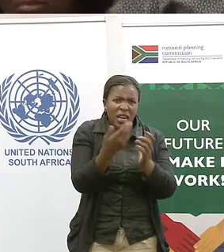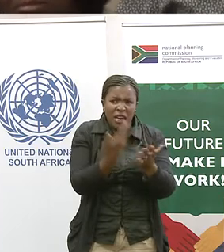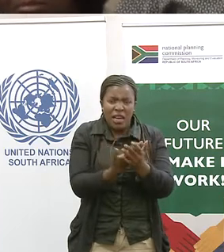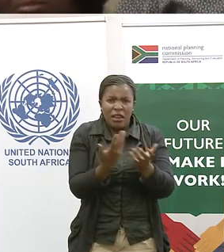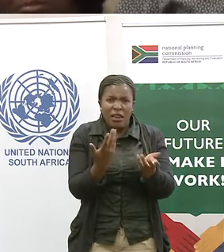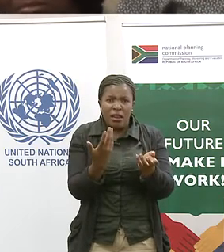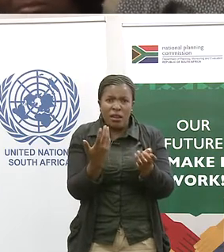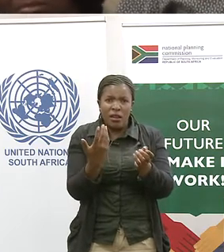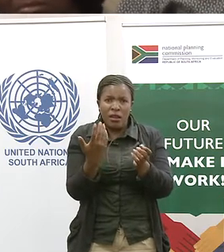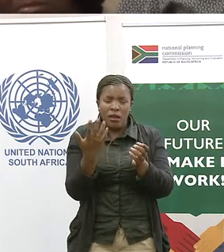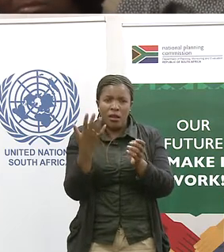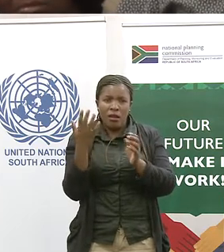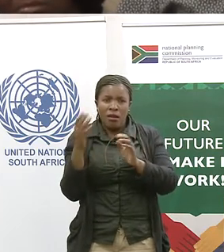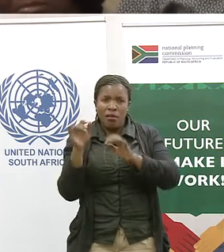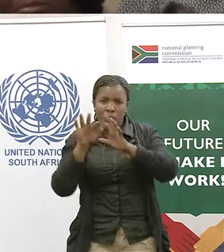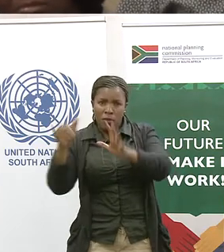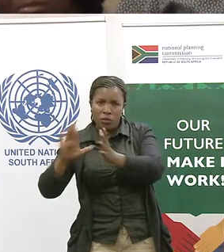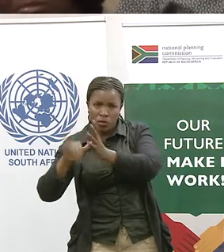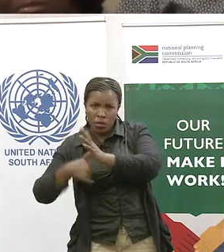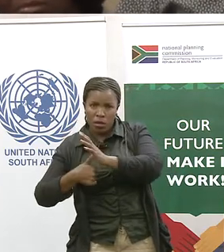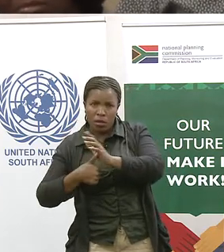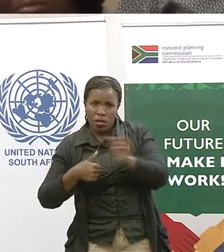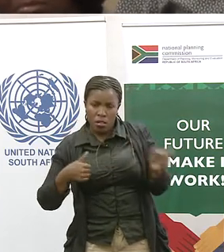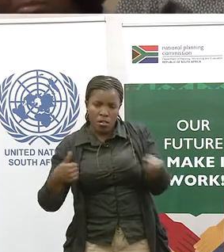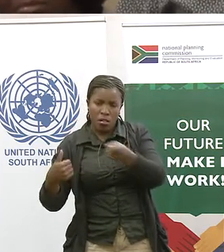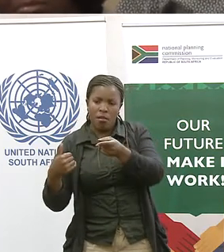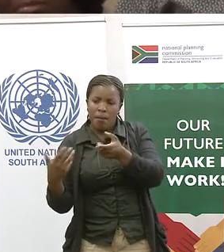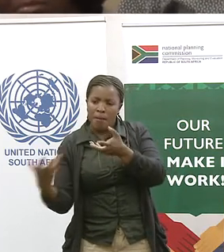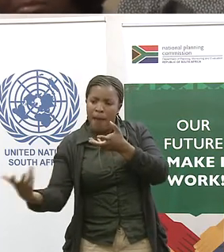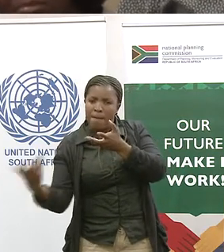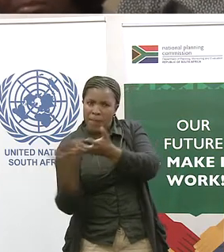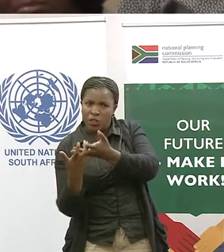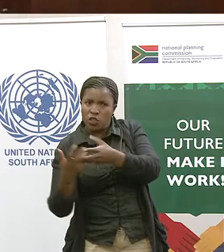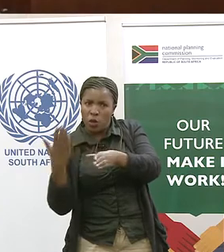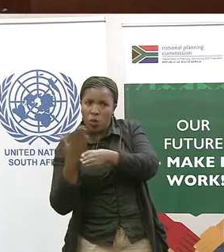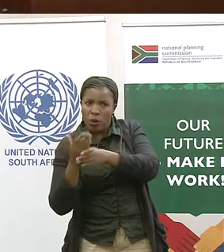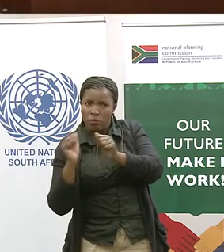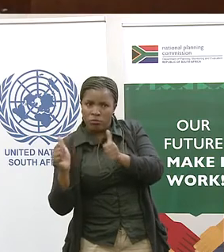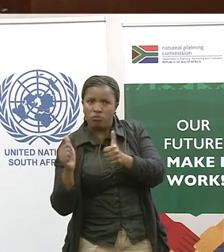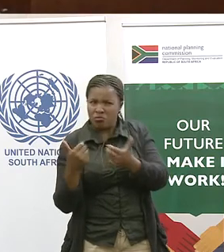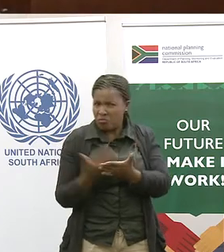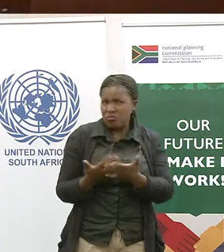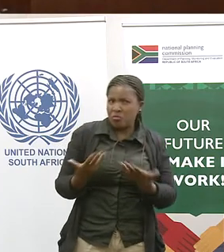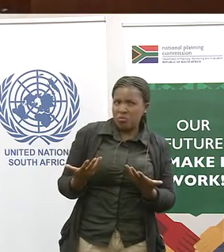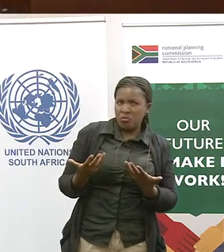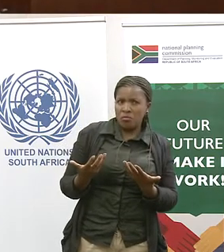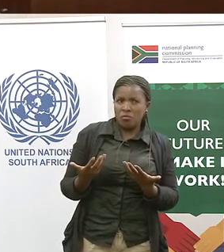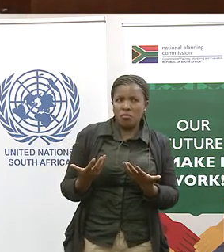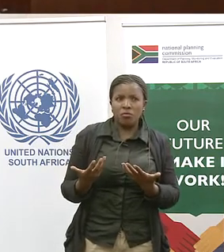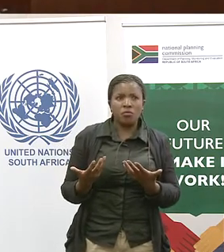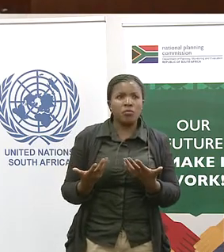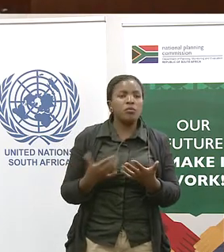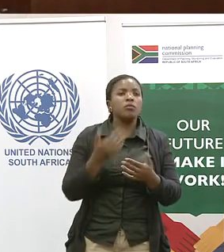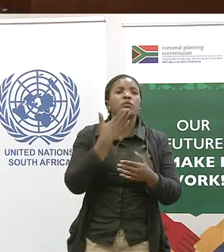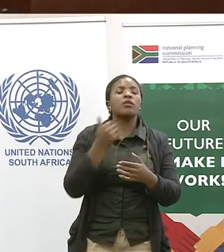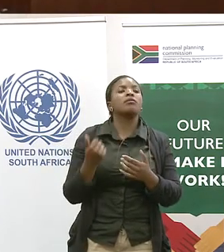benefits and contributes to people with disabilities? Thank you. Thanks. Then I think let's Singati, I'm going